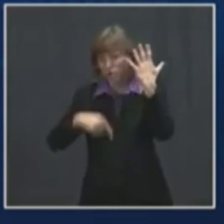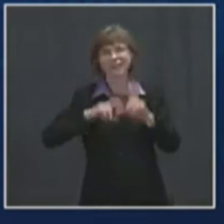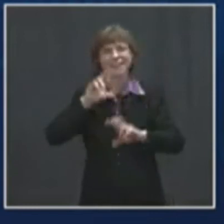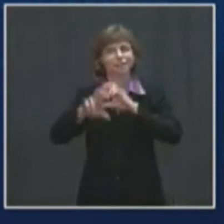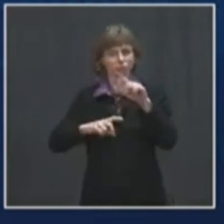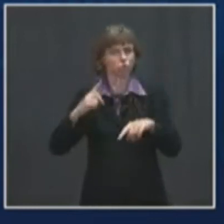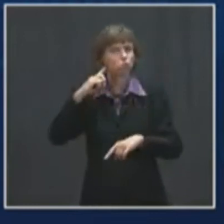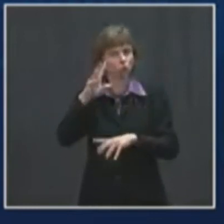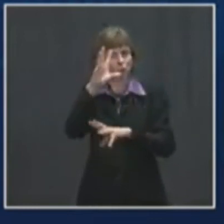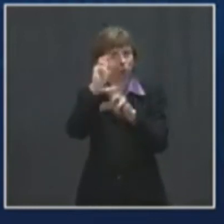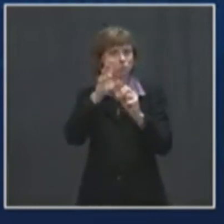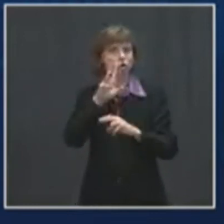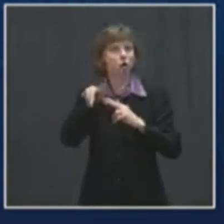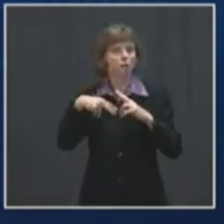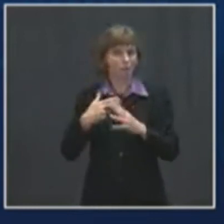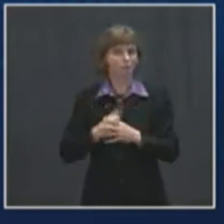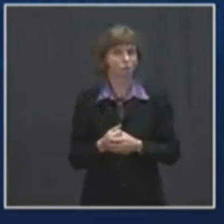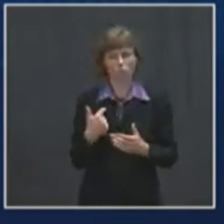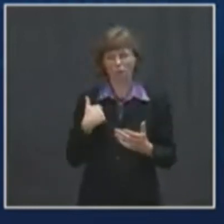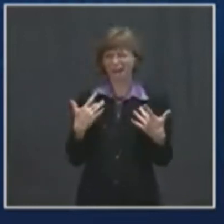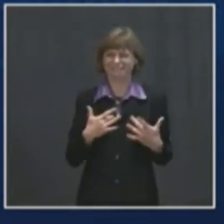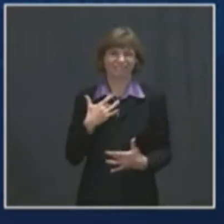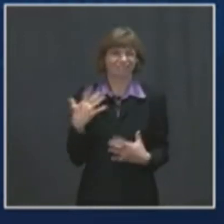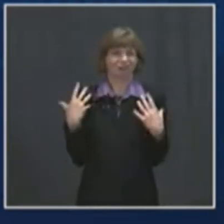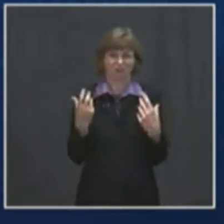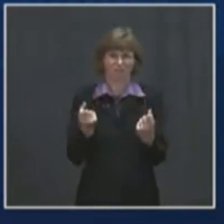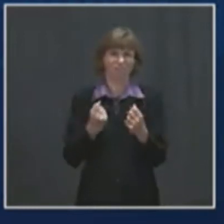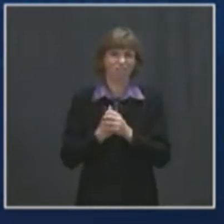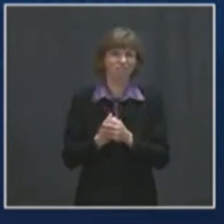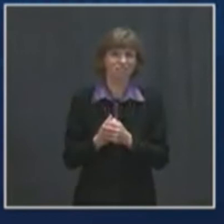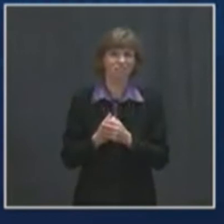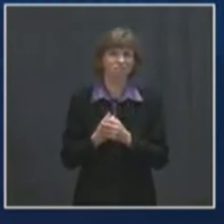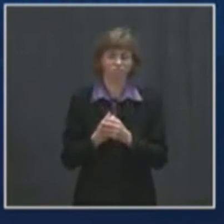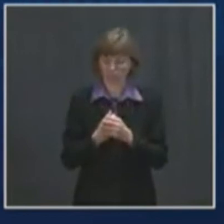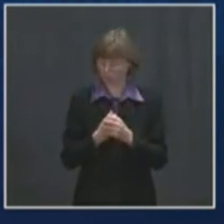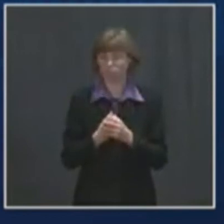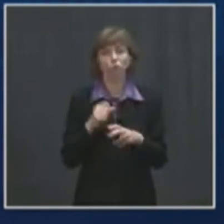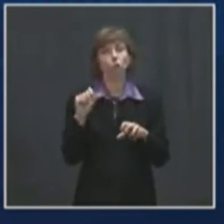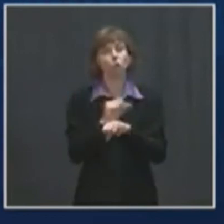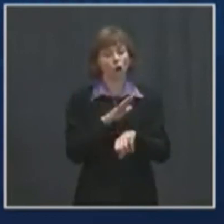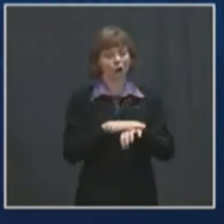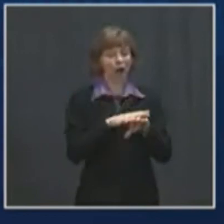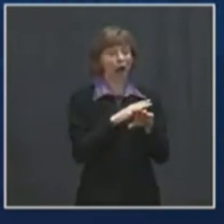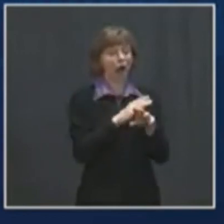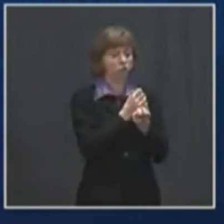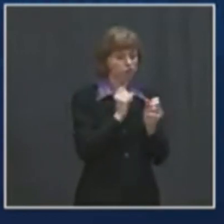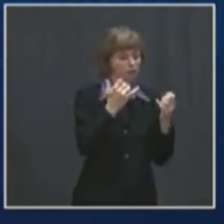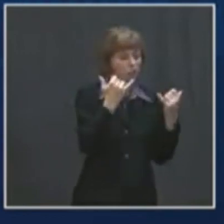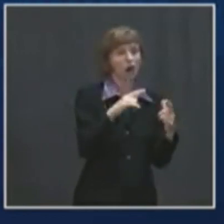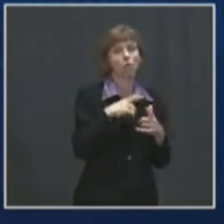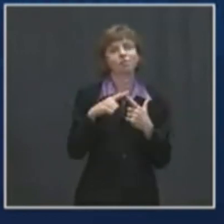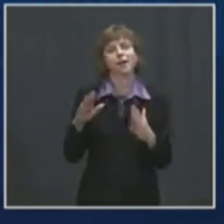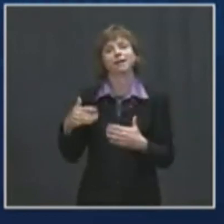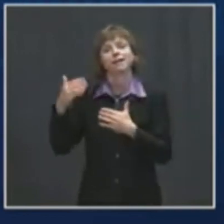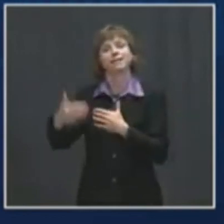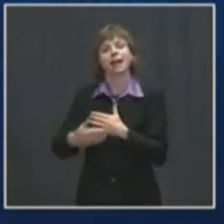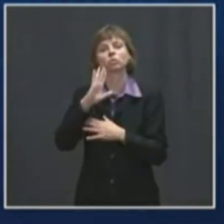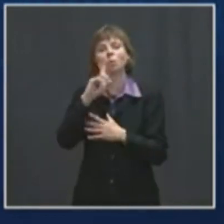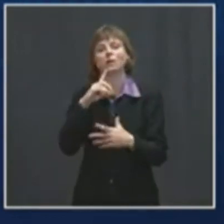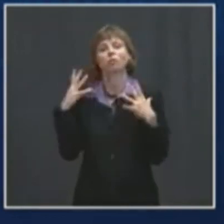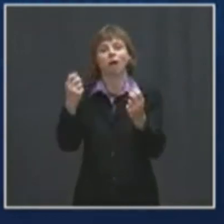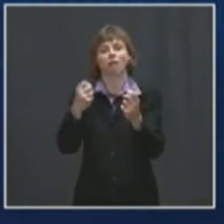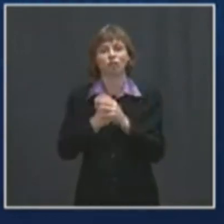president talk about. So I am confident that we work on rescue now, we'll get to recovery next. Thank you. Thank